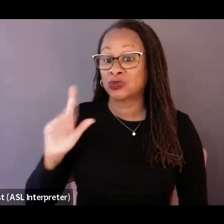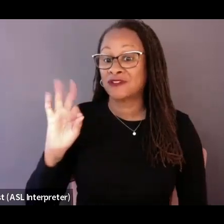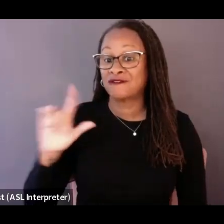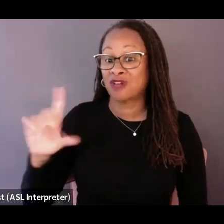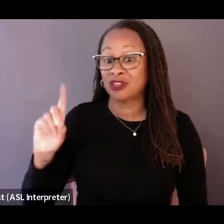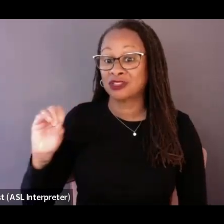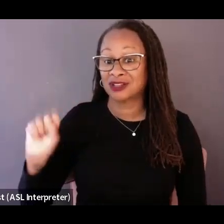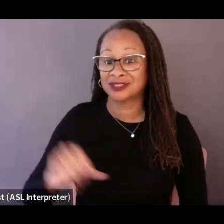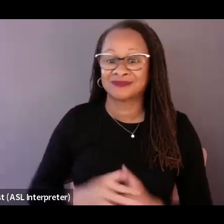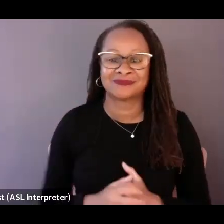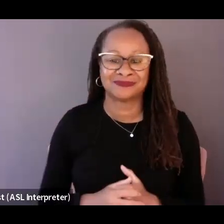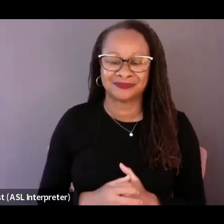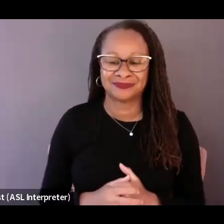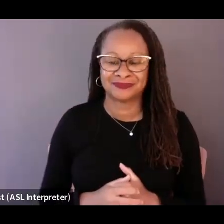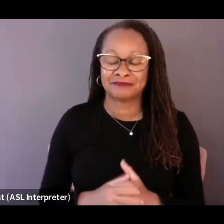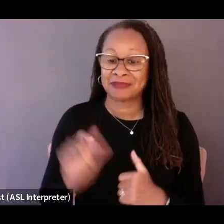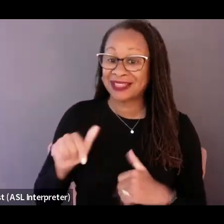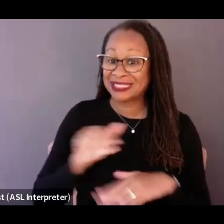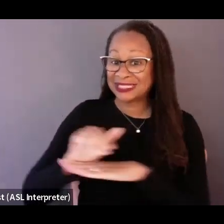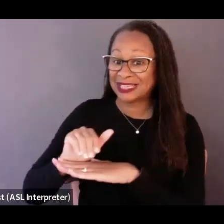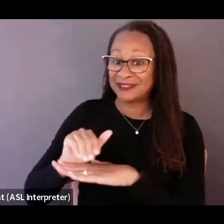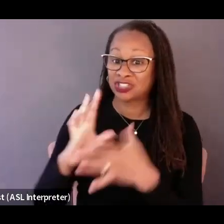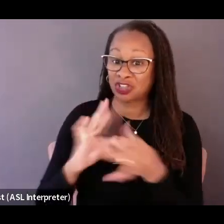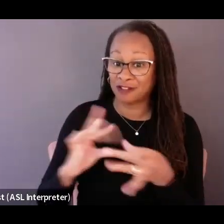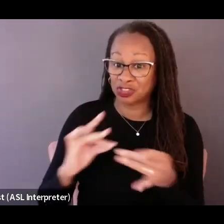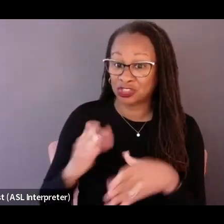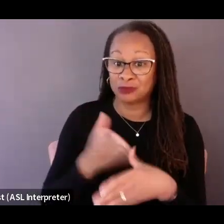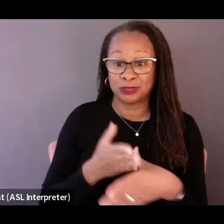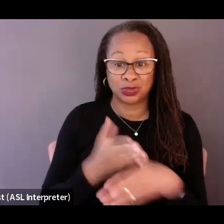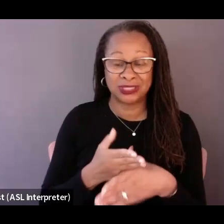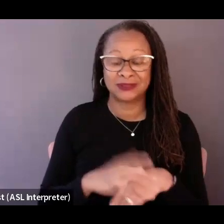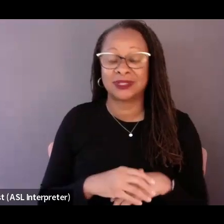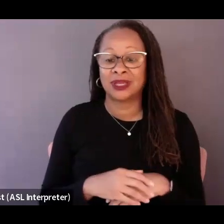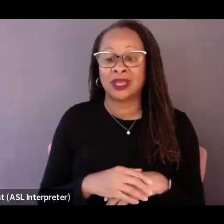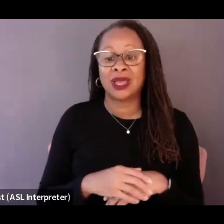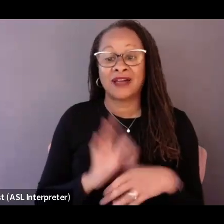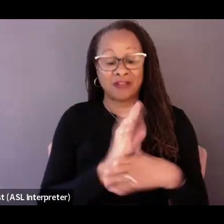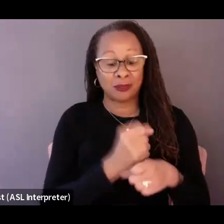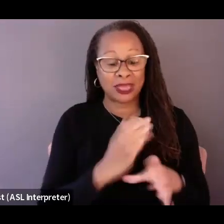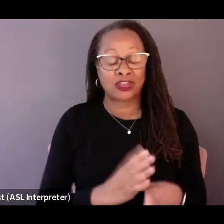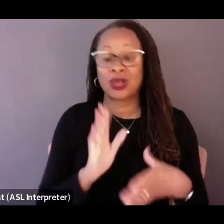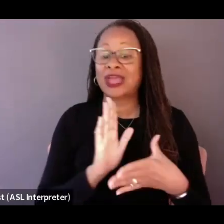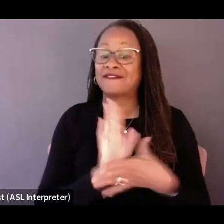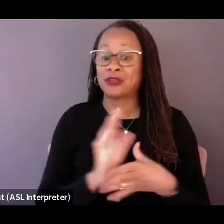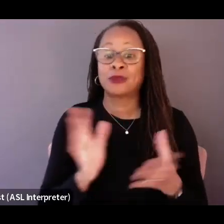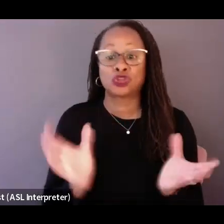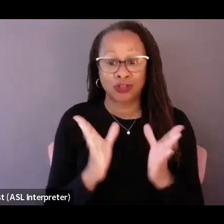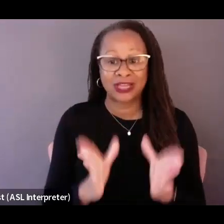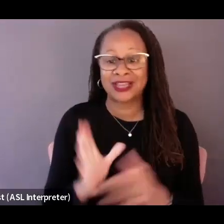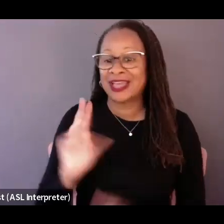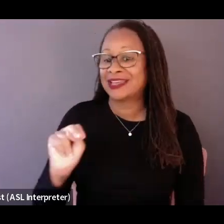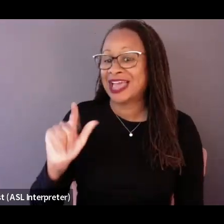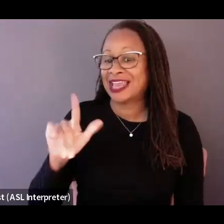FallDocs. This evening, we'll have a conversation between filmmaker and film curator